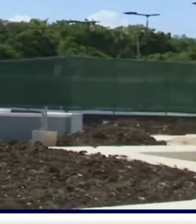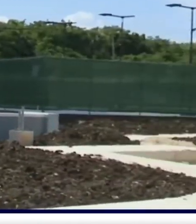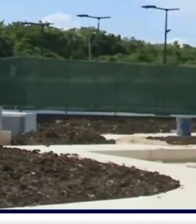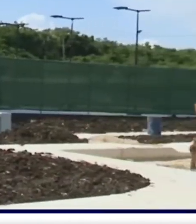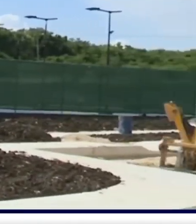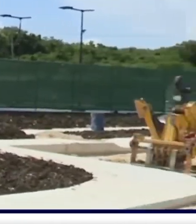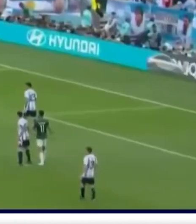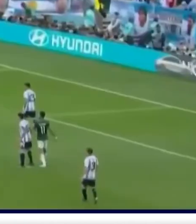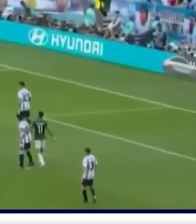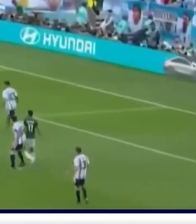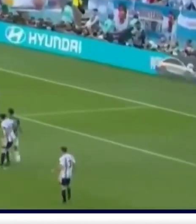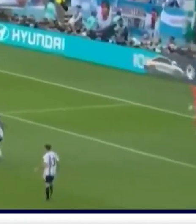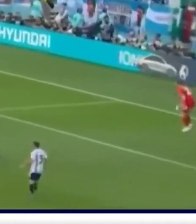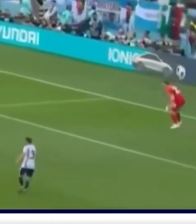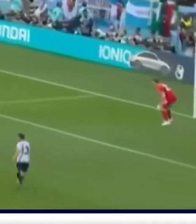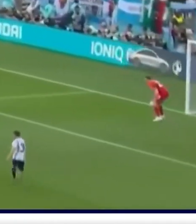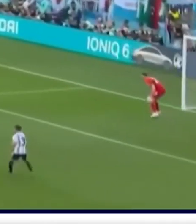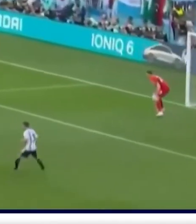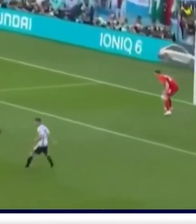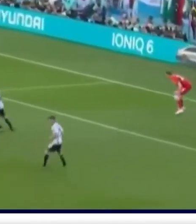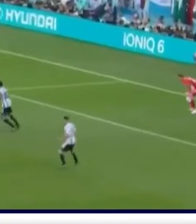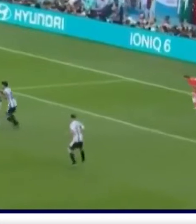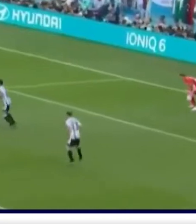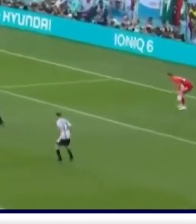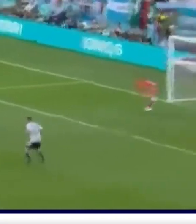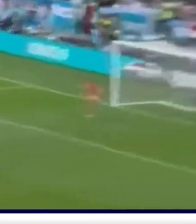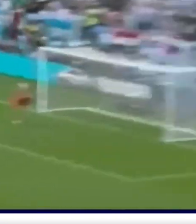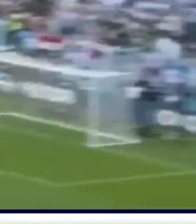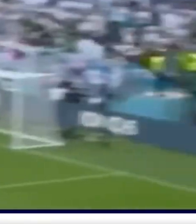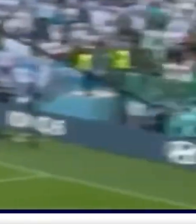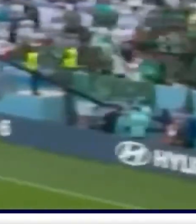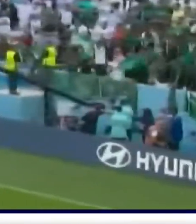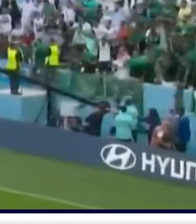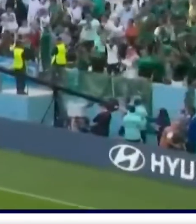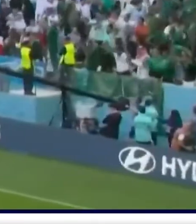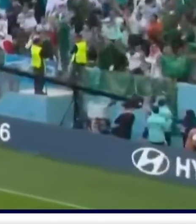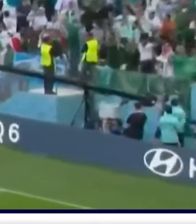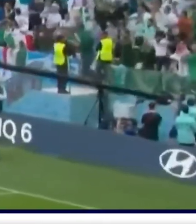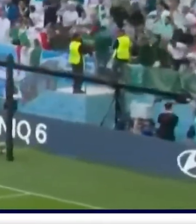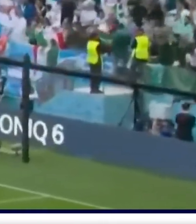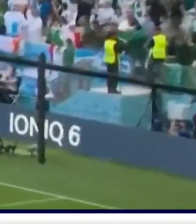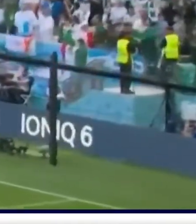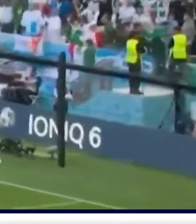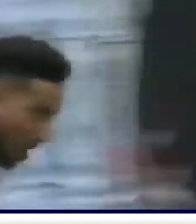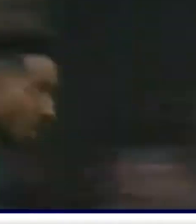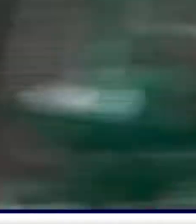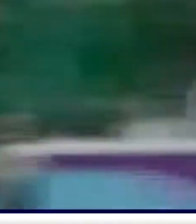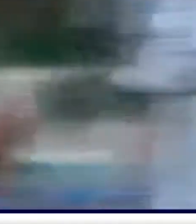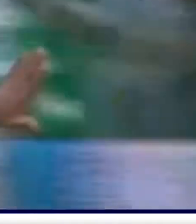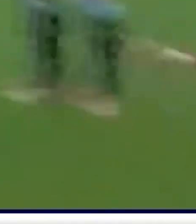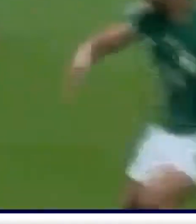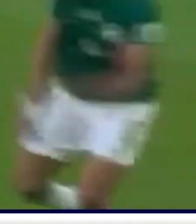up in sports, an historic upset by Saudi Arabia over World Cup giants Argentina today in Qatar.